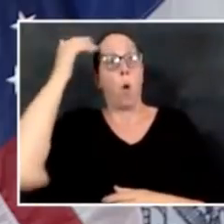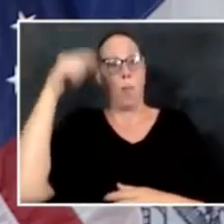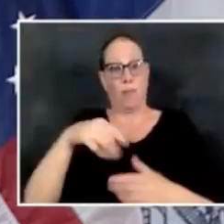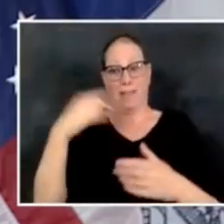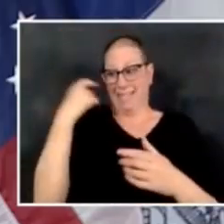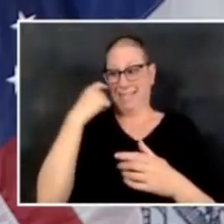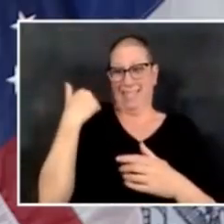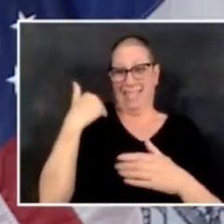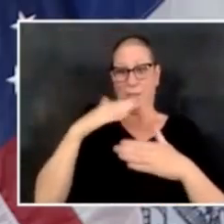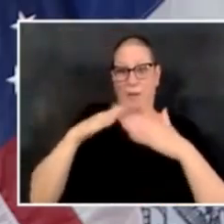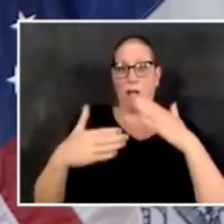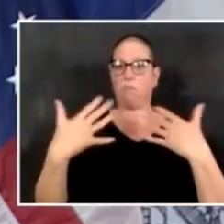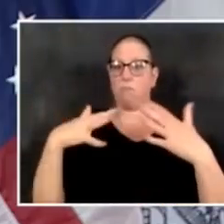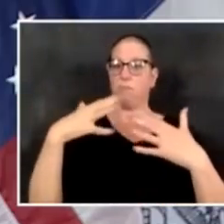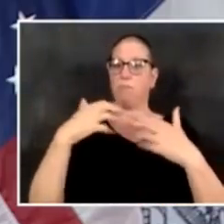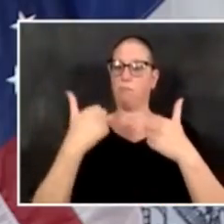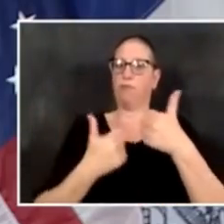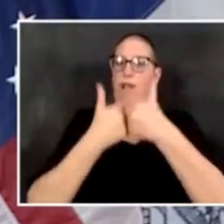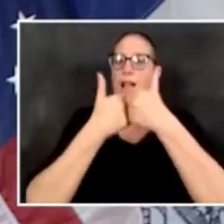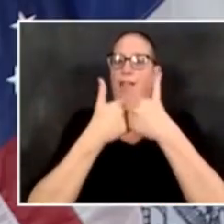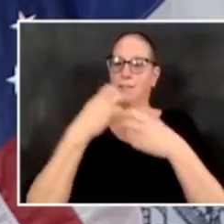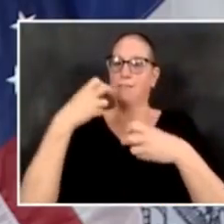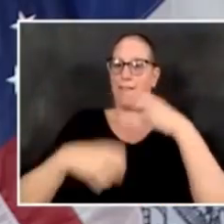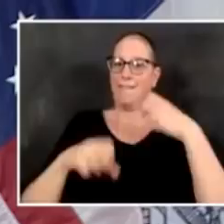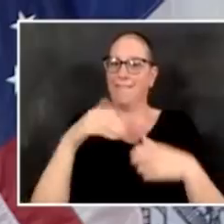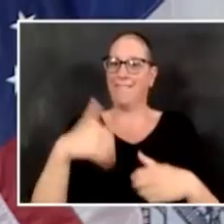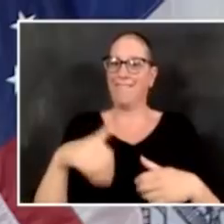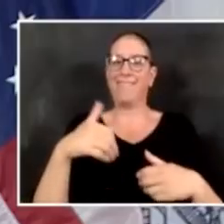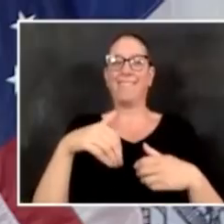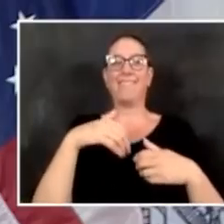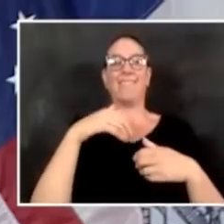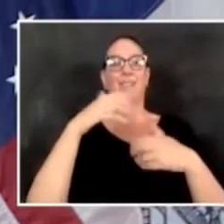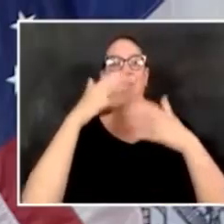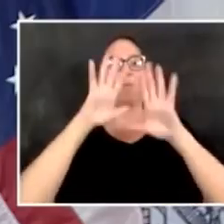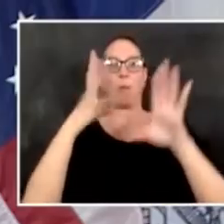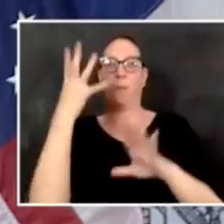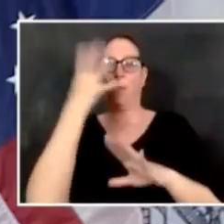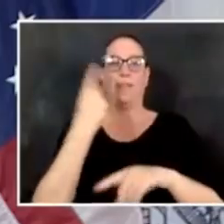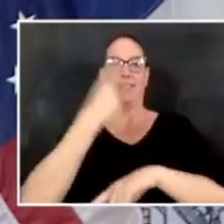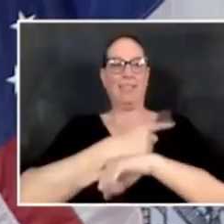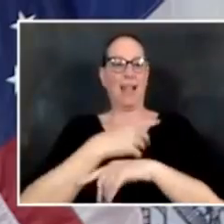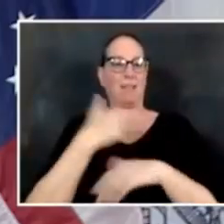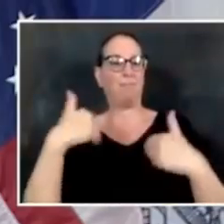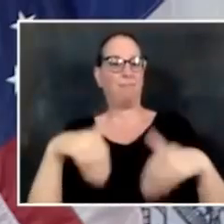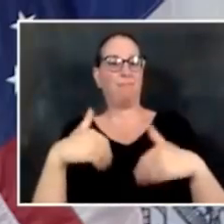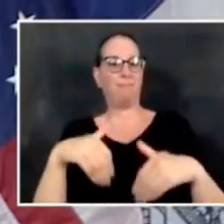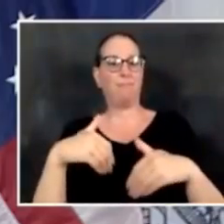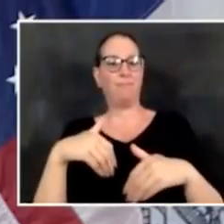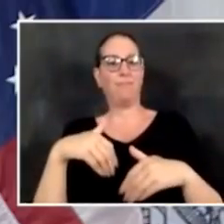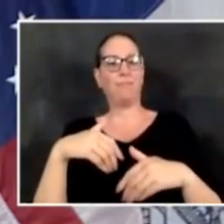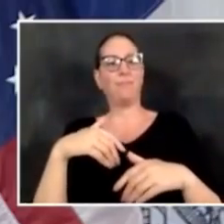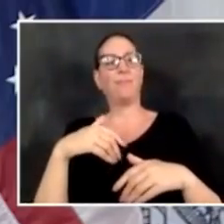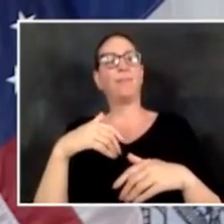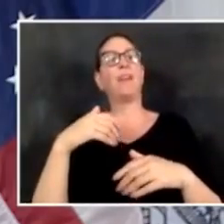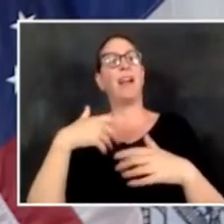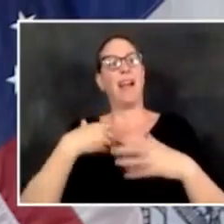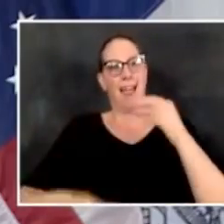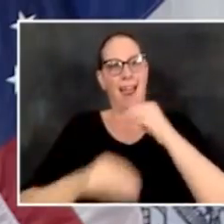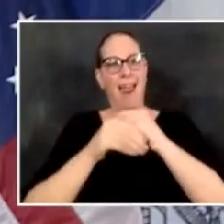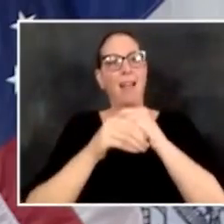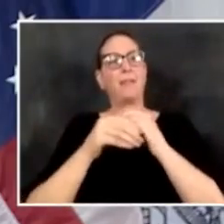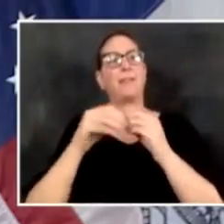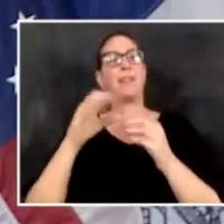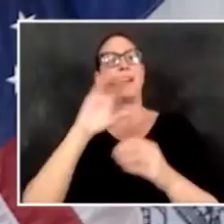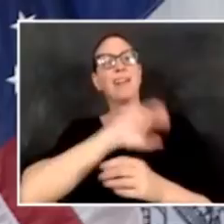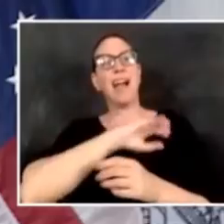think that's why we had the number of officers deployed that we did, as well as I could tell you that behind the scenes, there was an awful lot of